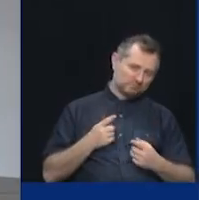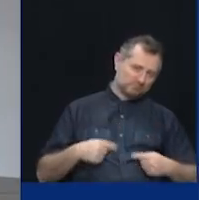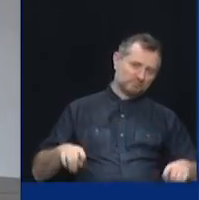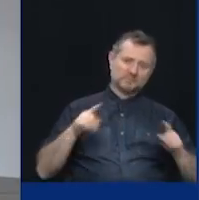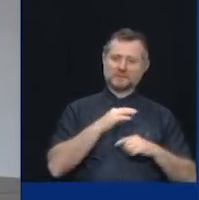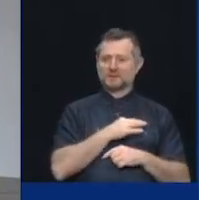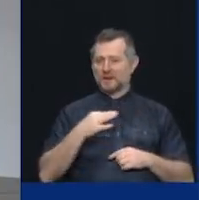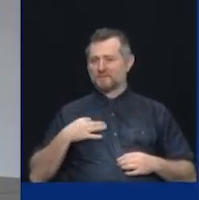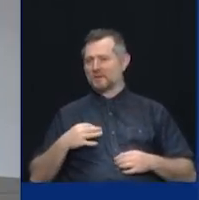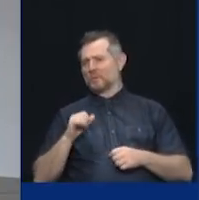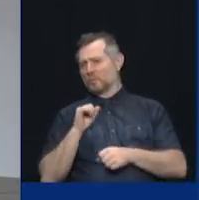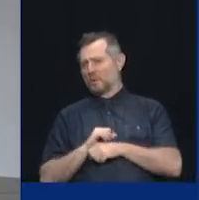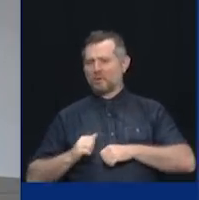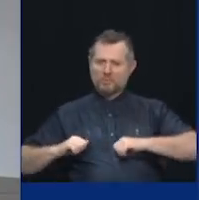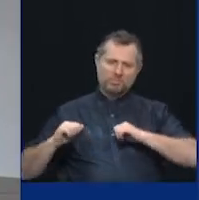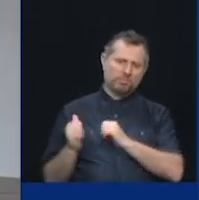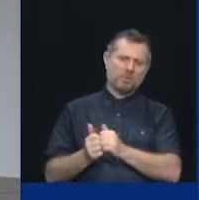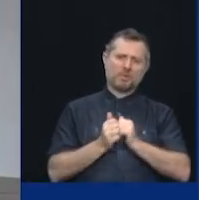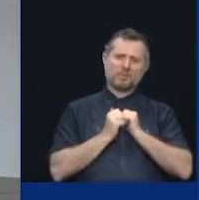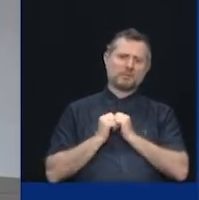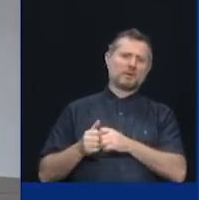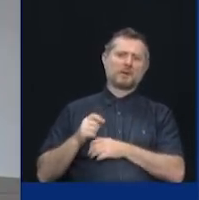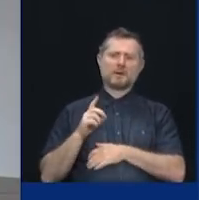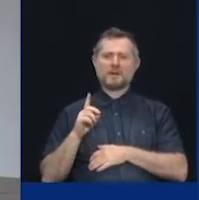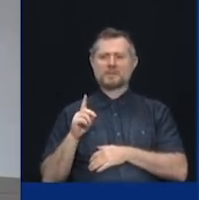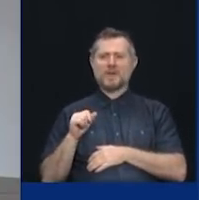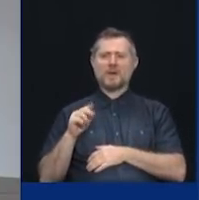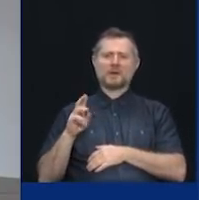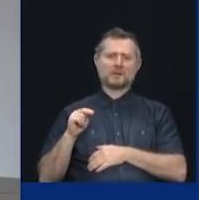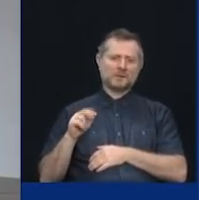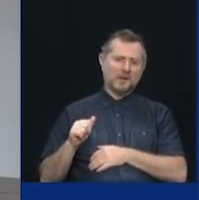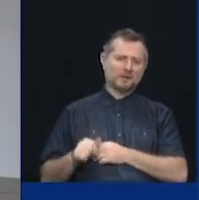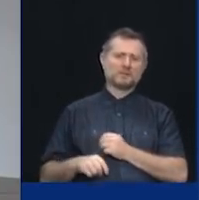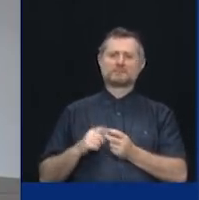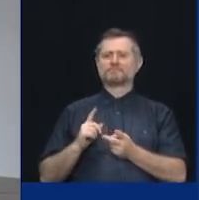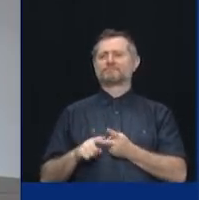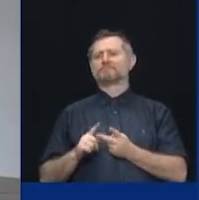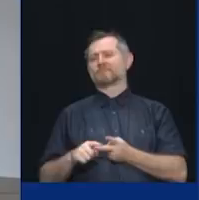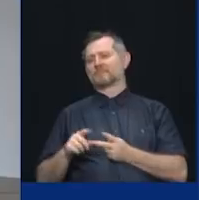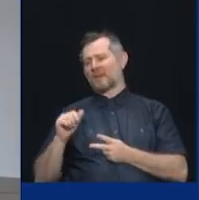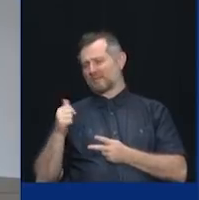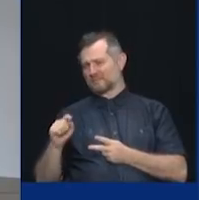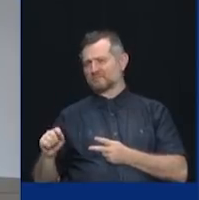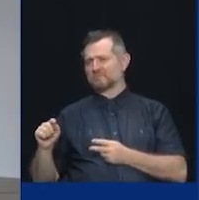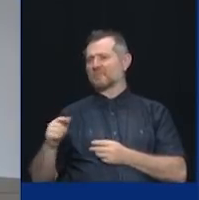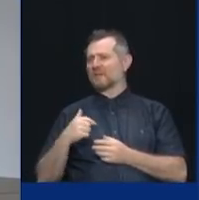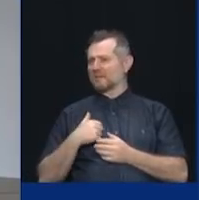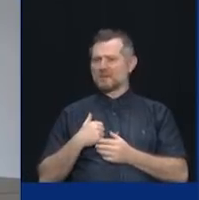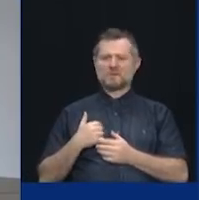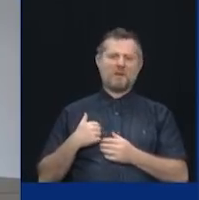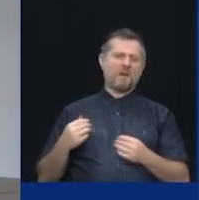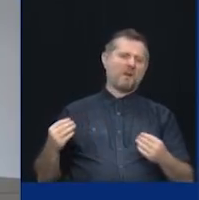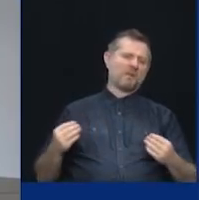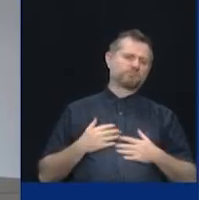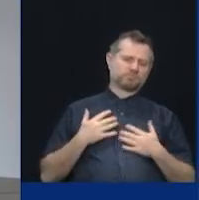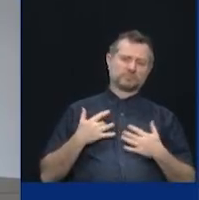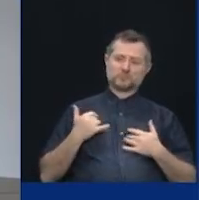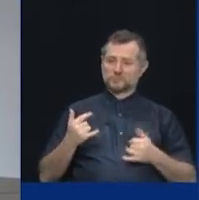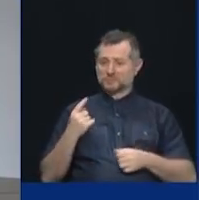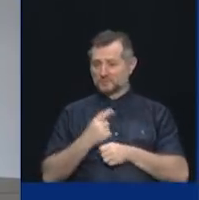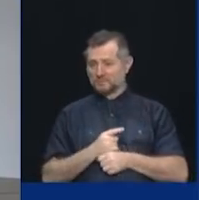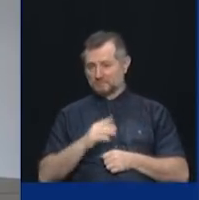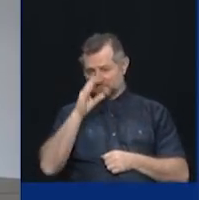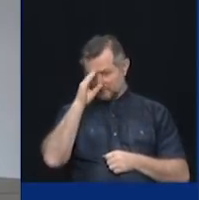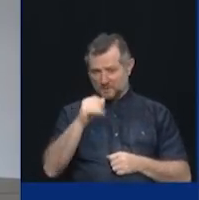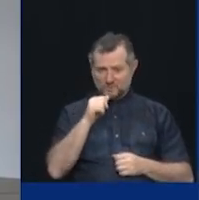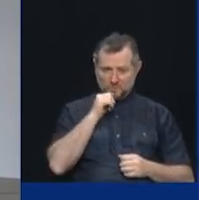with me, Dana and everybody, because it meant a lot. And here we are today, men and women. I worked all